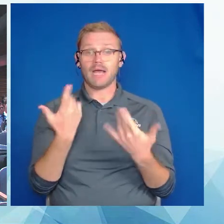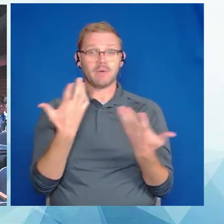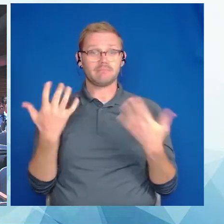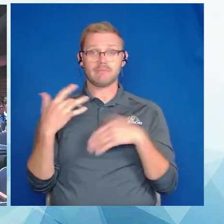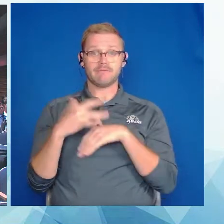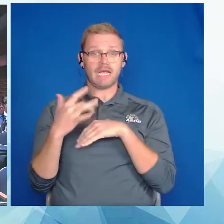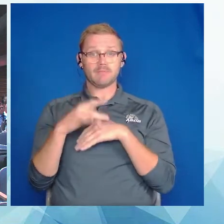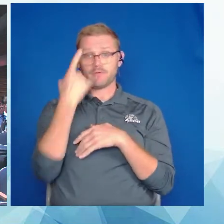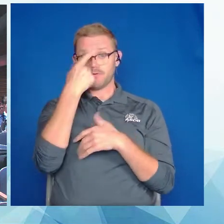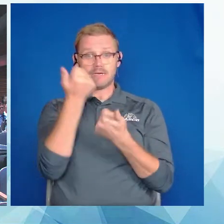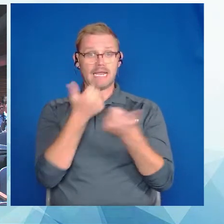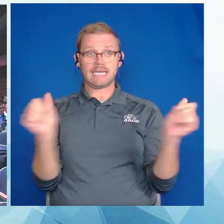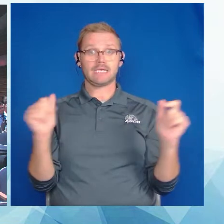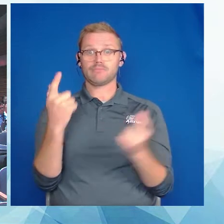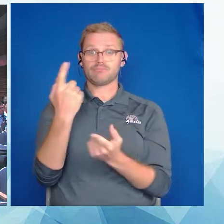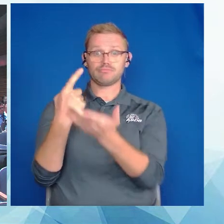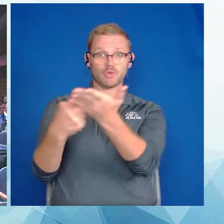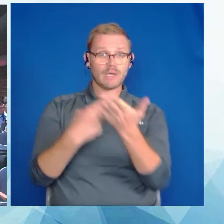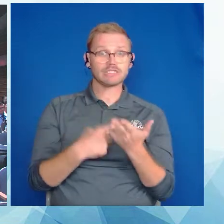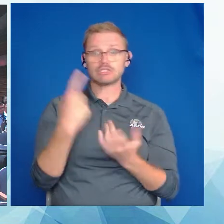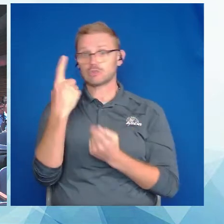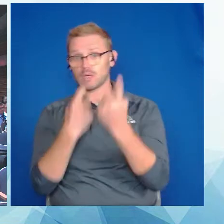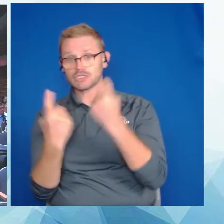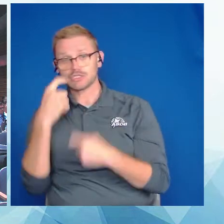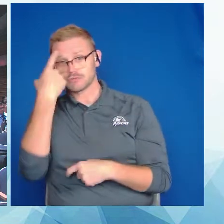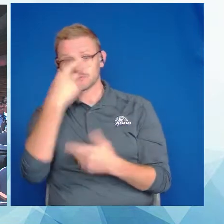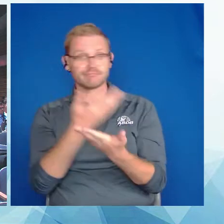available for any questions or discussion that you may have.